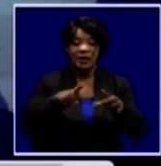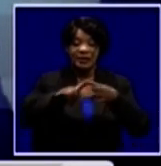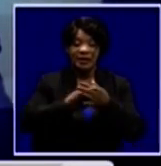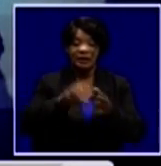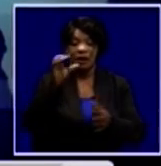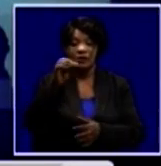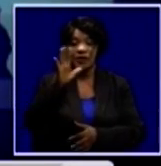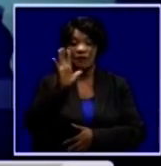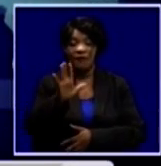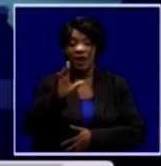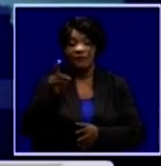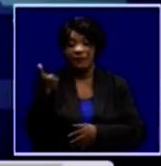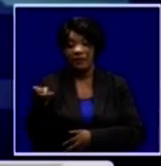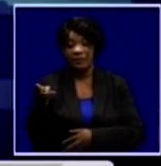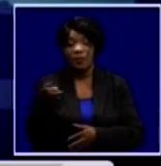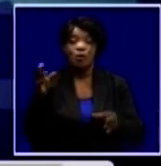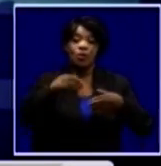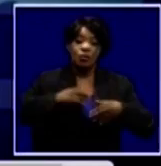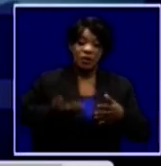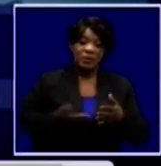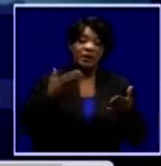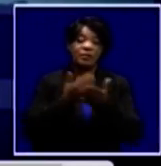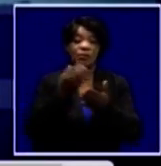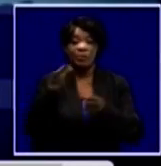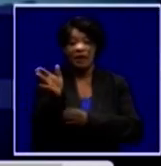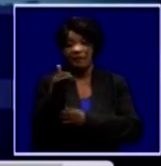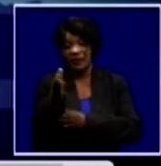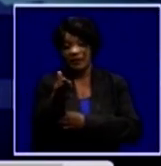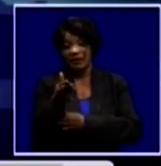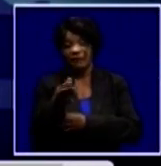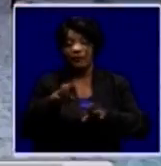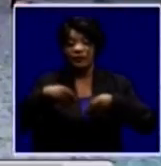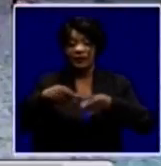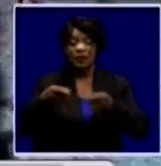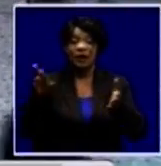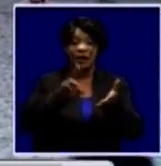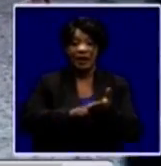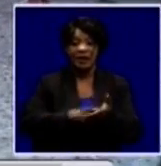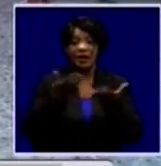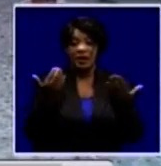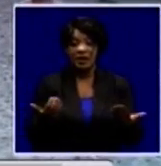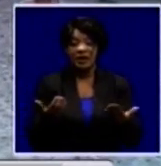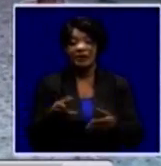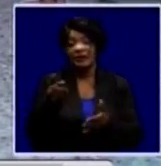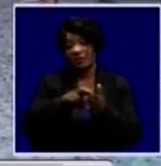hours, as women gather to buy fish for resale. Here's a report.